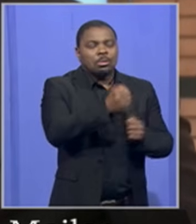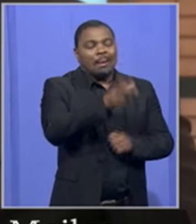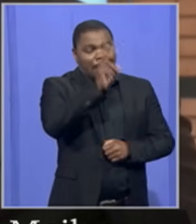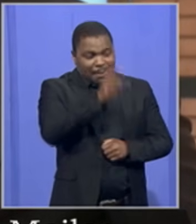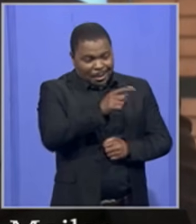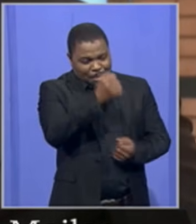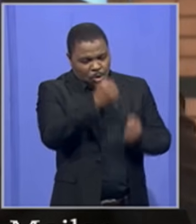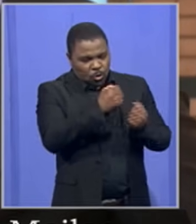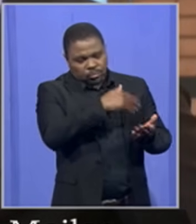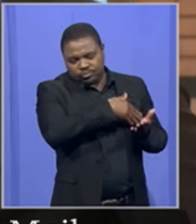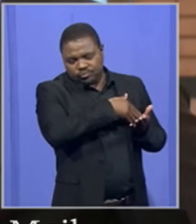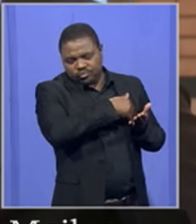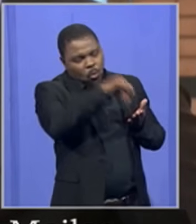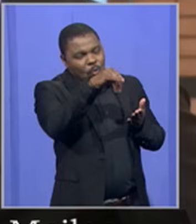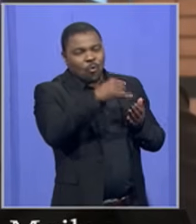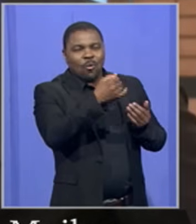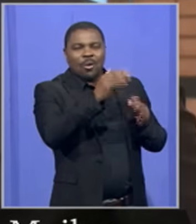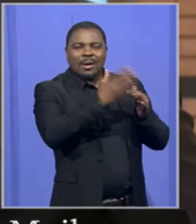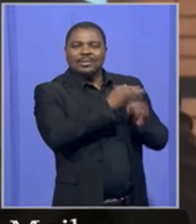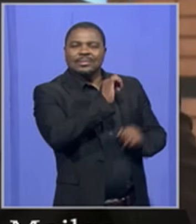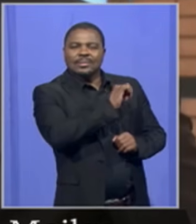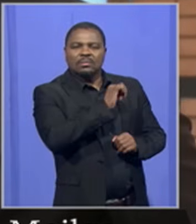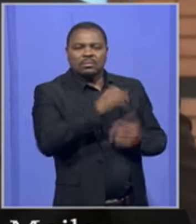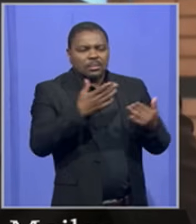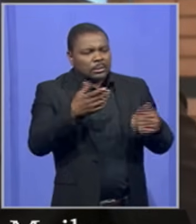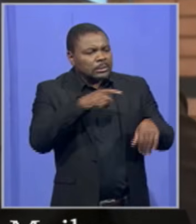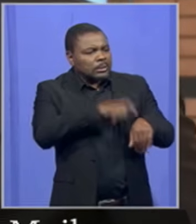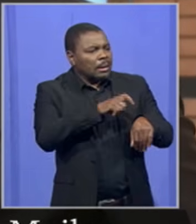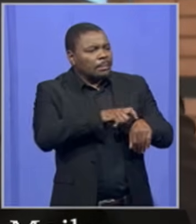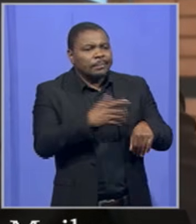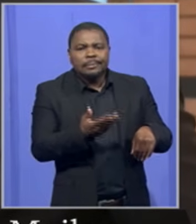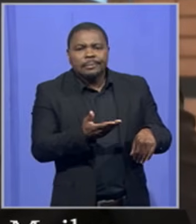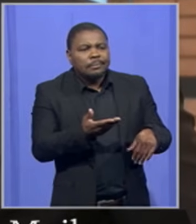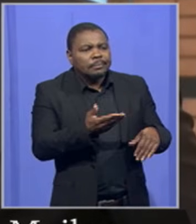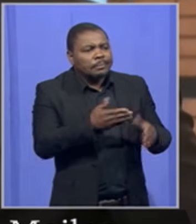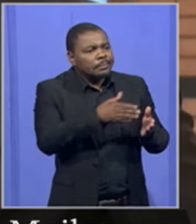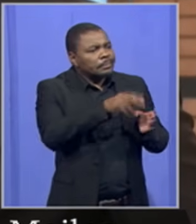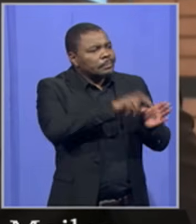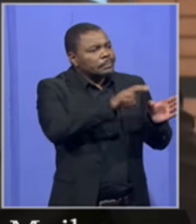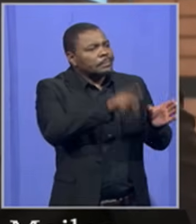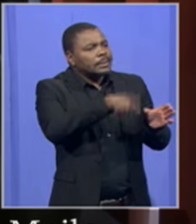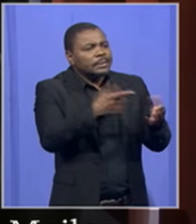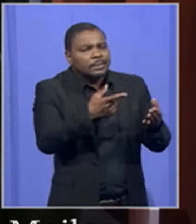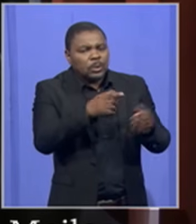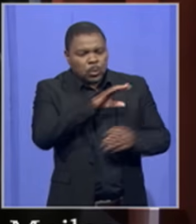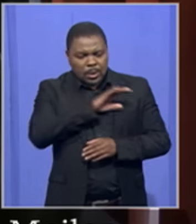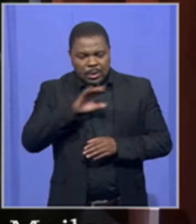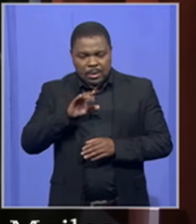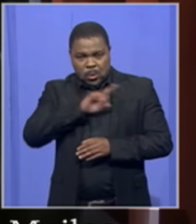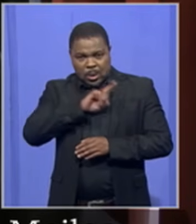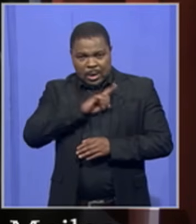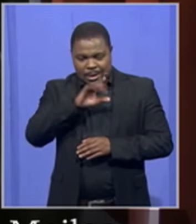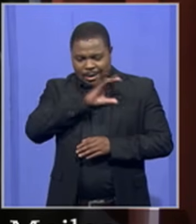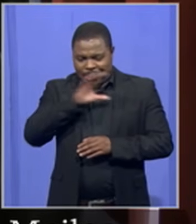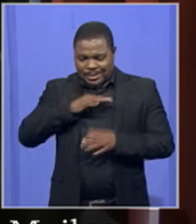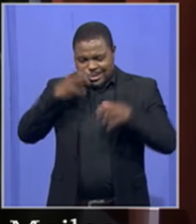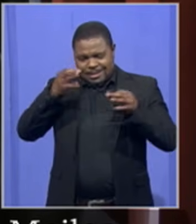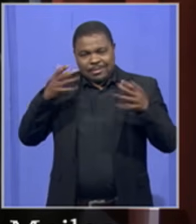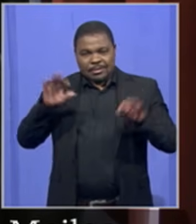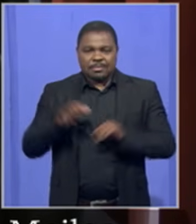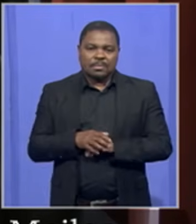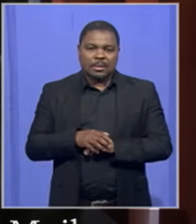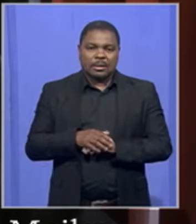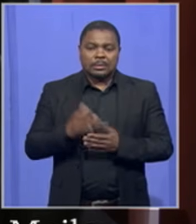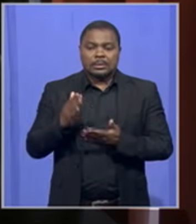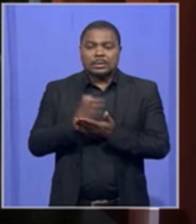again struck off the roll. So we've given her enough chance to vacate the seat as the council have decided. Gona le